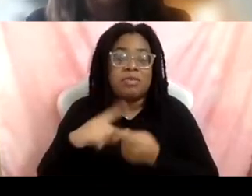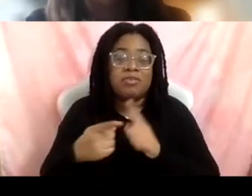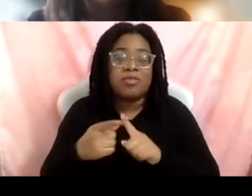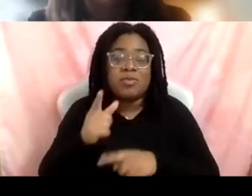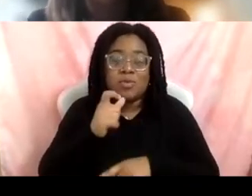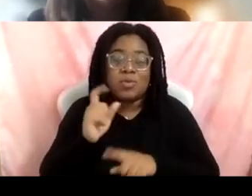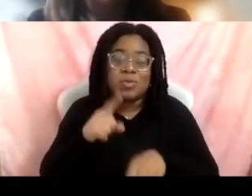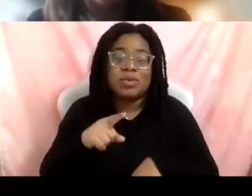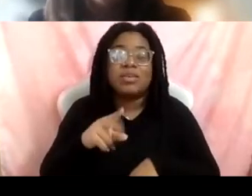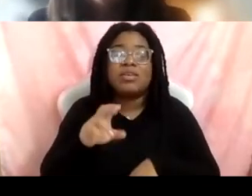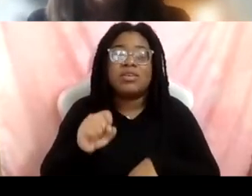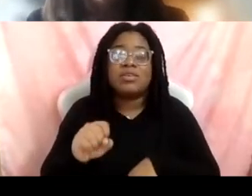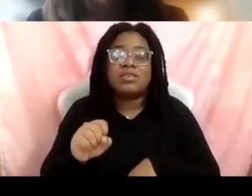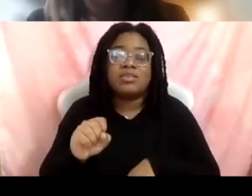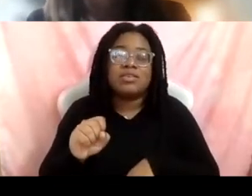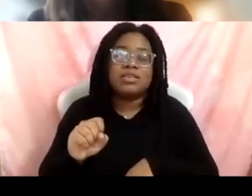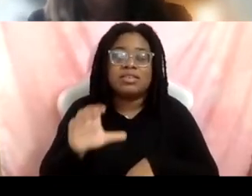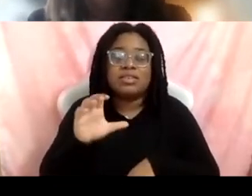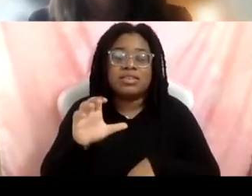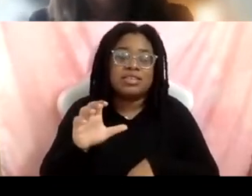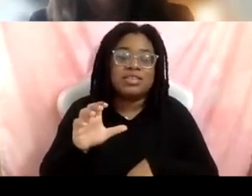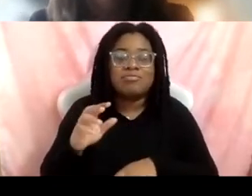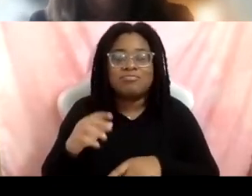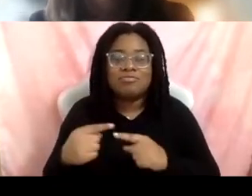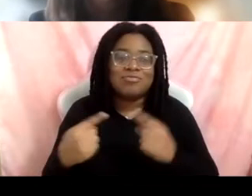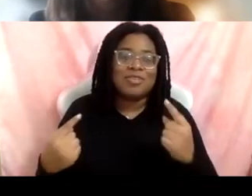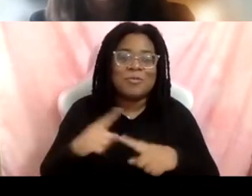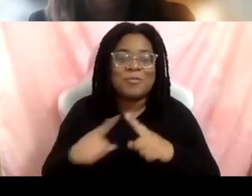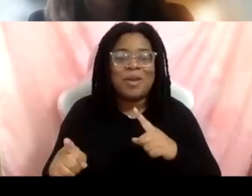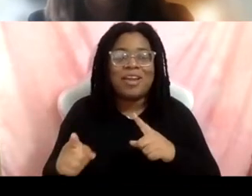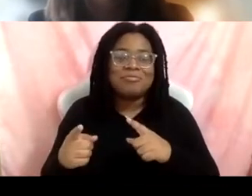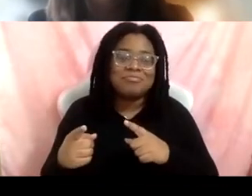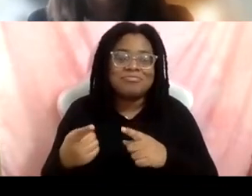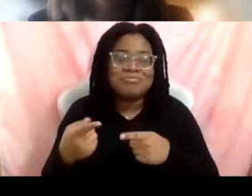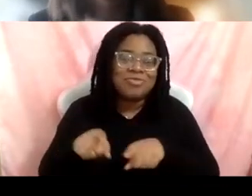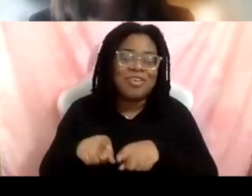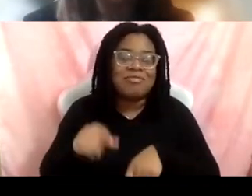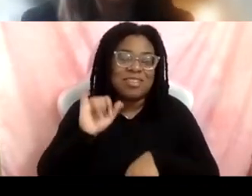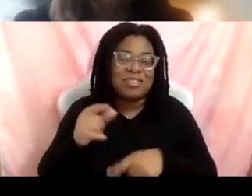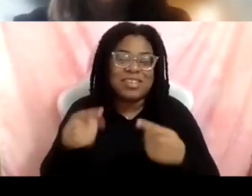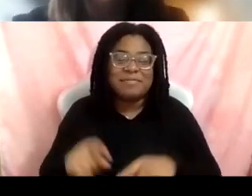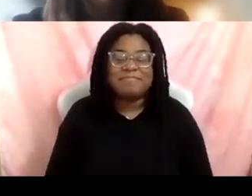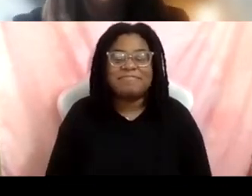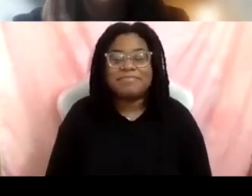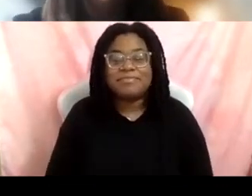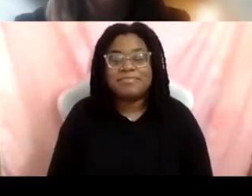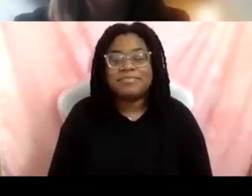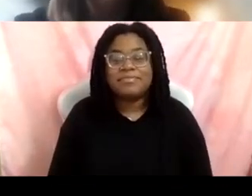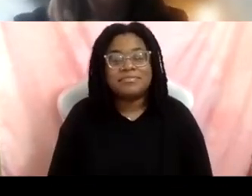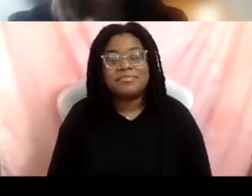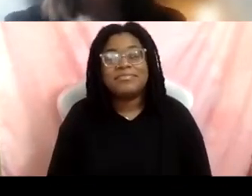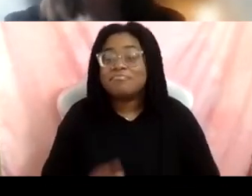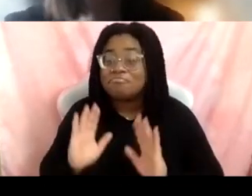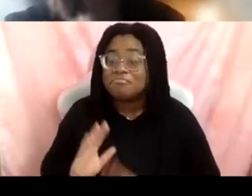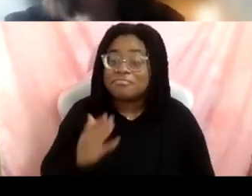USC, so rivals, but you know, we get along. So yeah, that's what's going on right now. Awesome. Thanks,